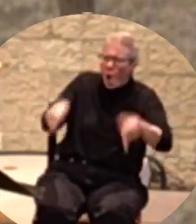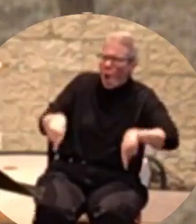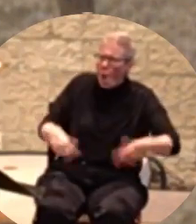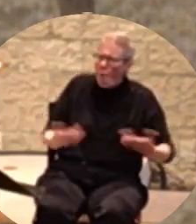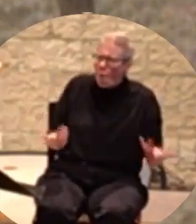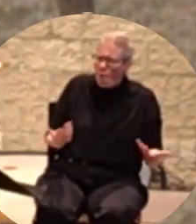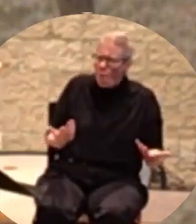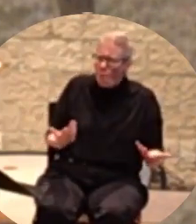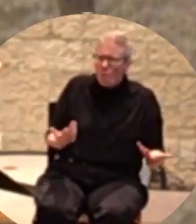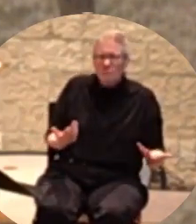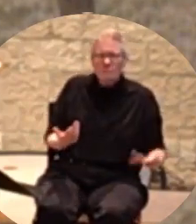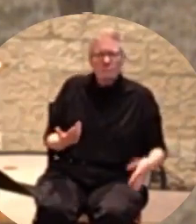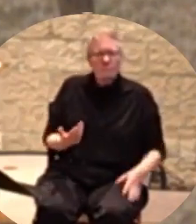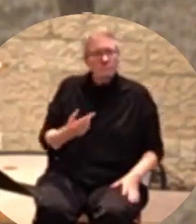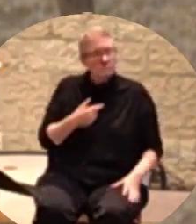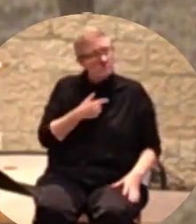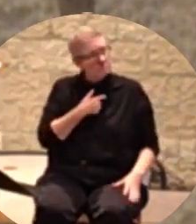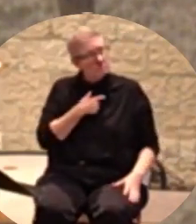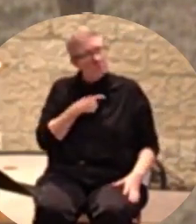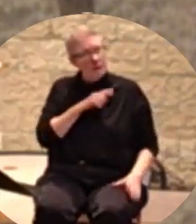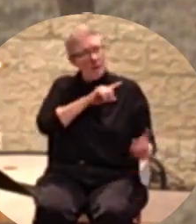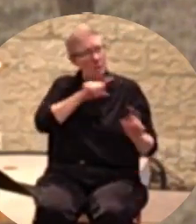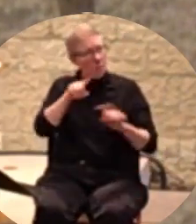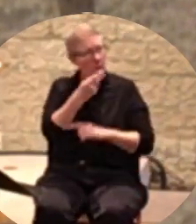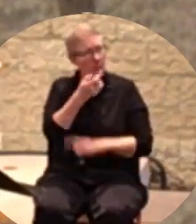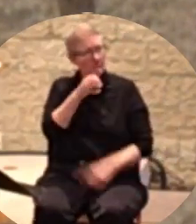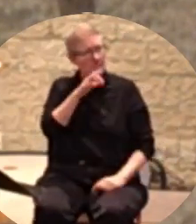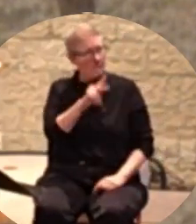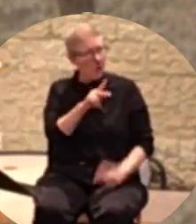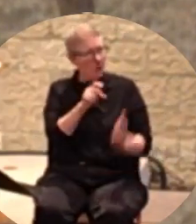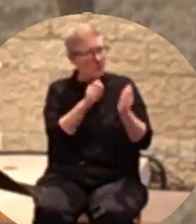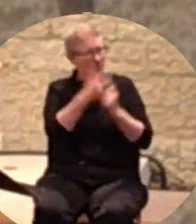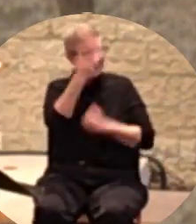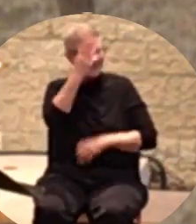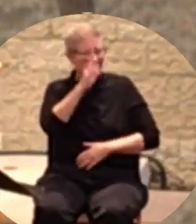you? I was in the park with God.